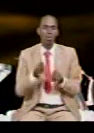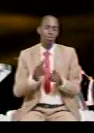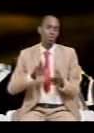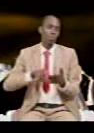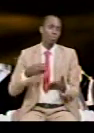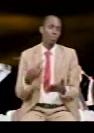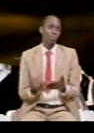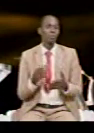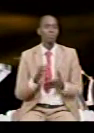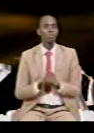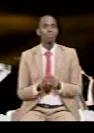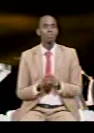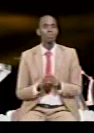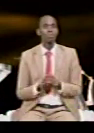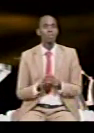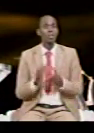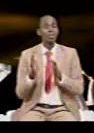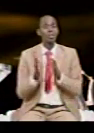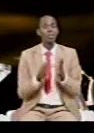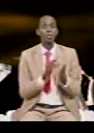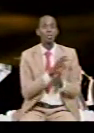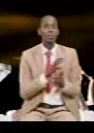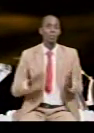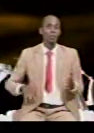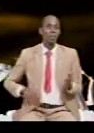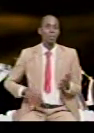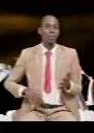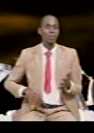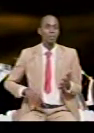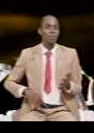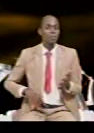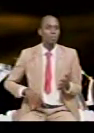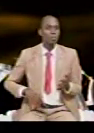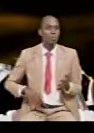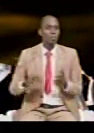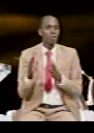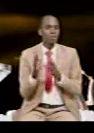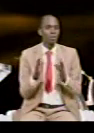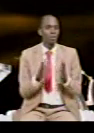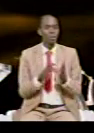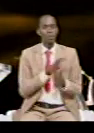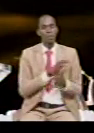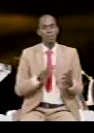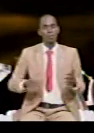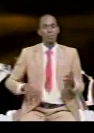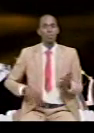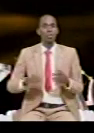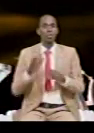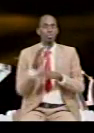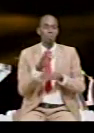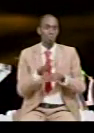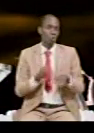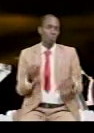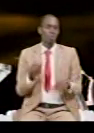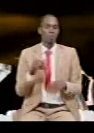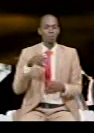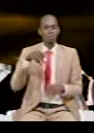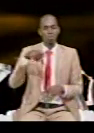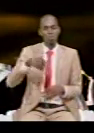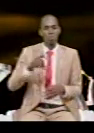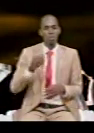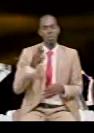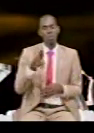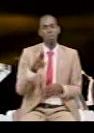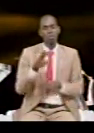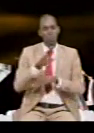so Jesus Christ here tells us that there is power in prayer. He called Peter. He said,